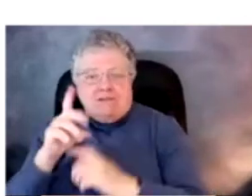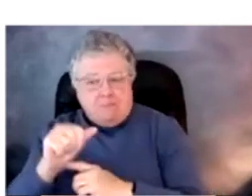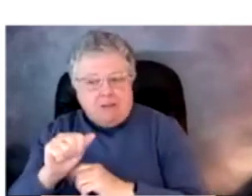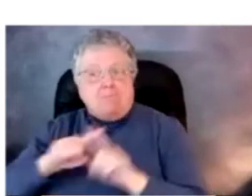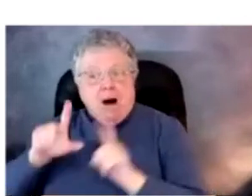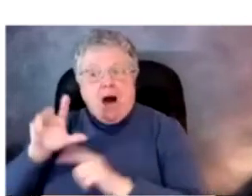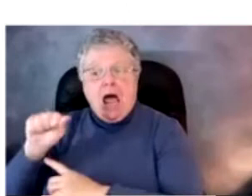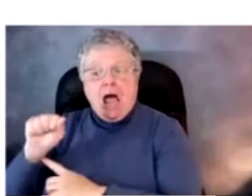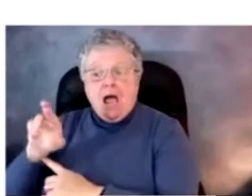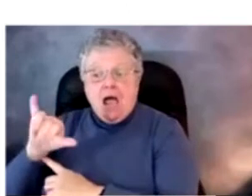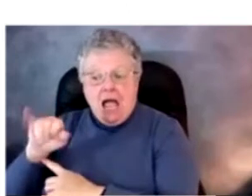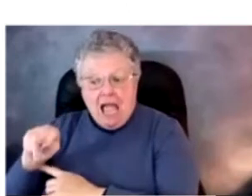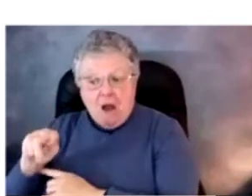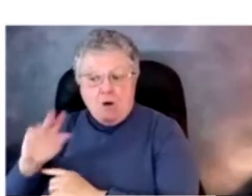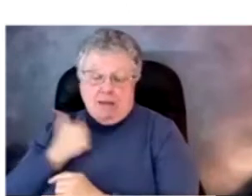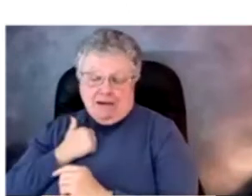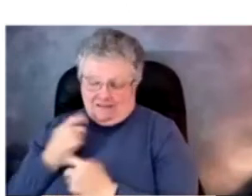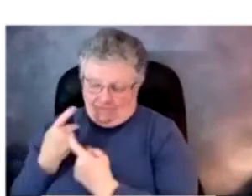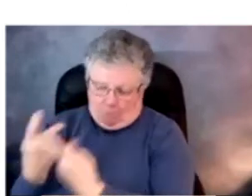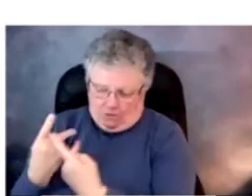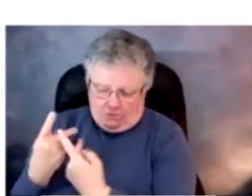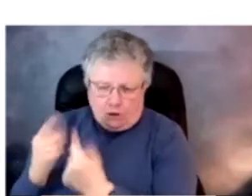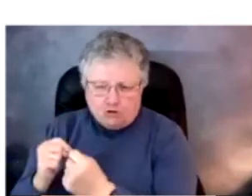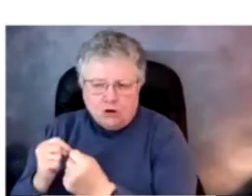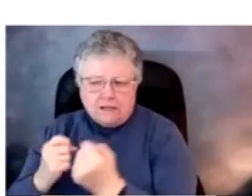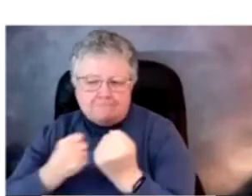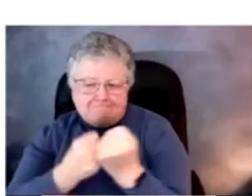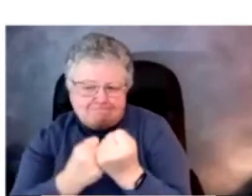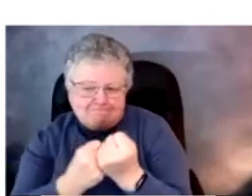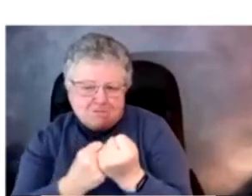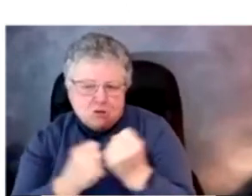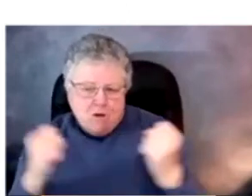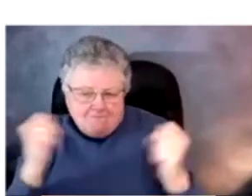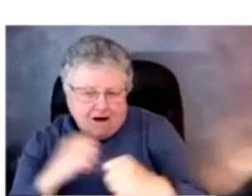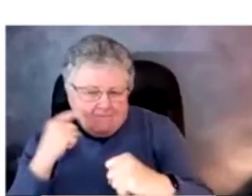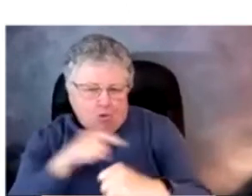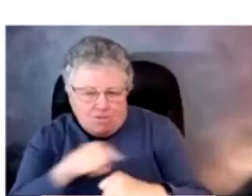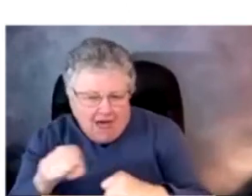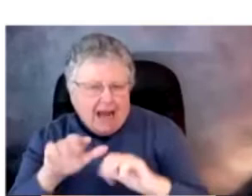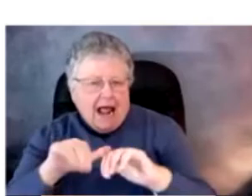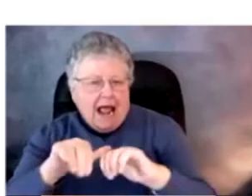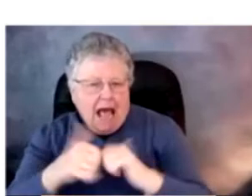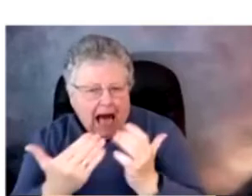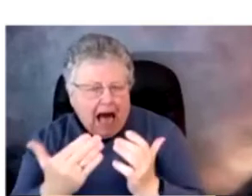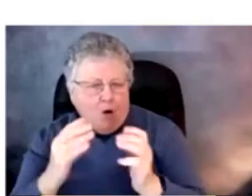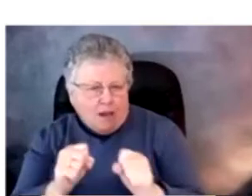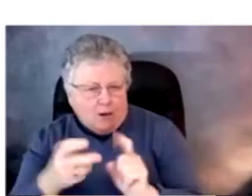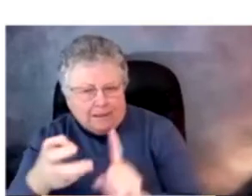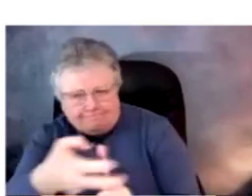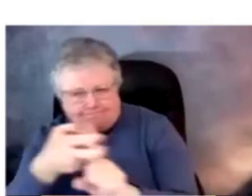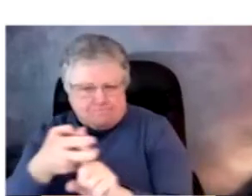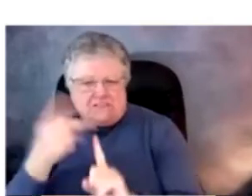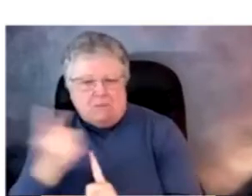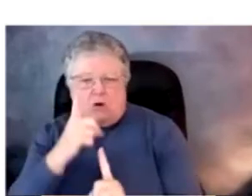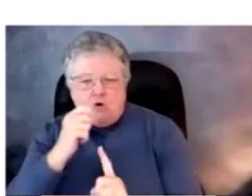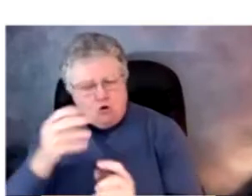are also committed to helping facilitate those interactions. So I think, like, what is the conduit to someone who would know that? And so that's what we would